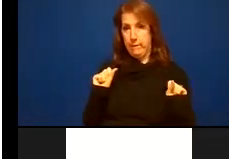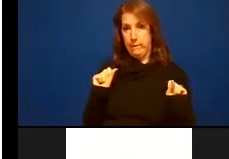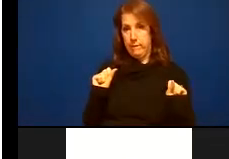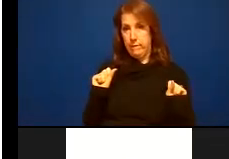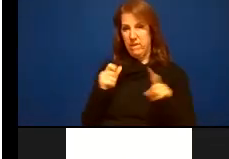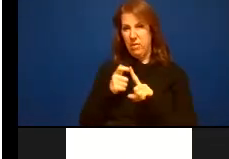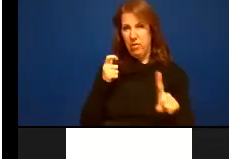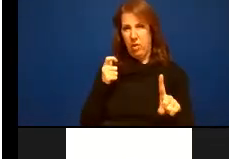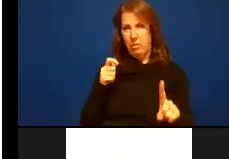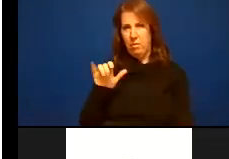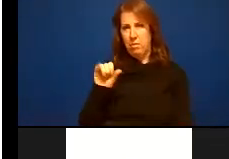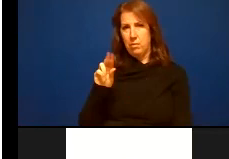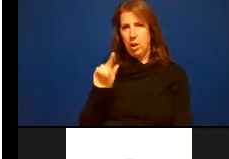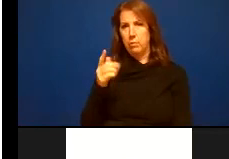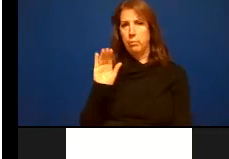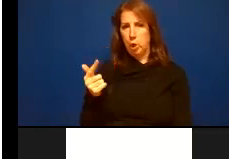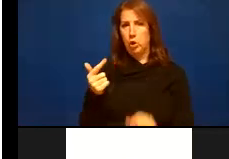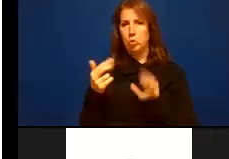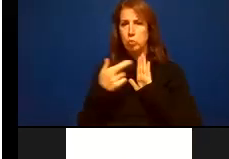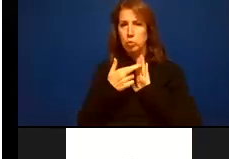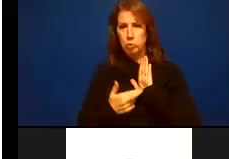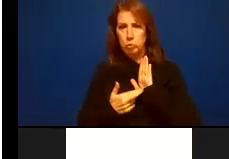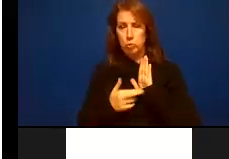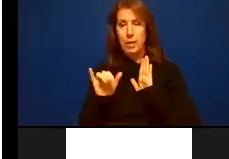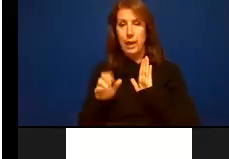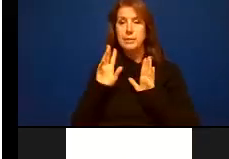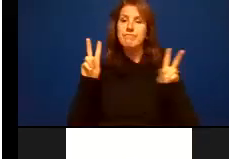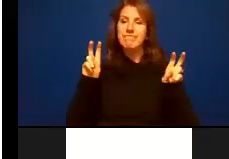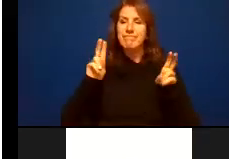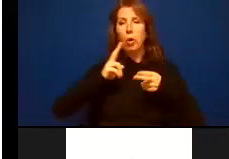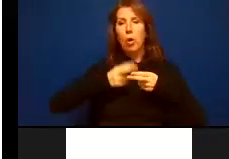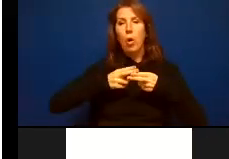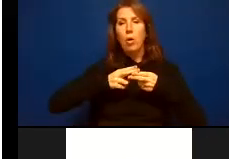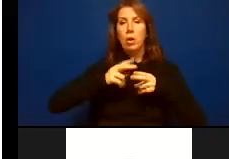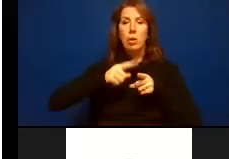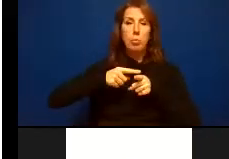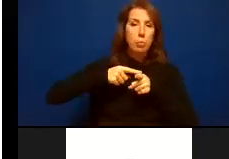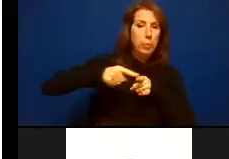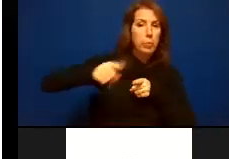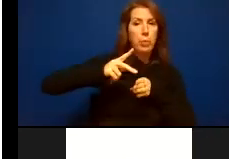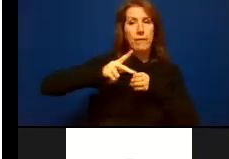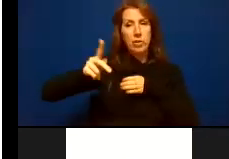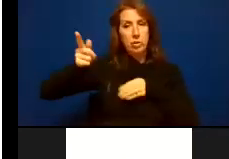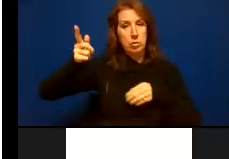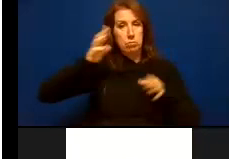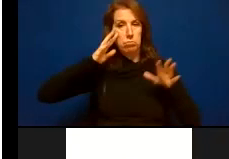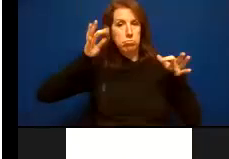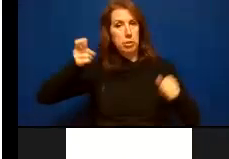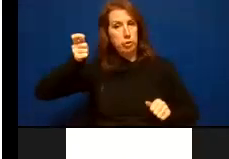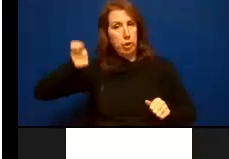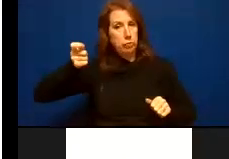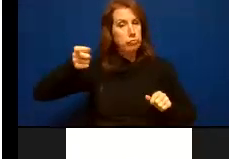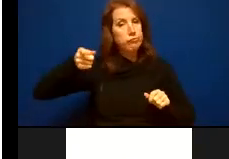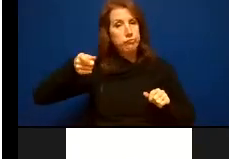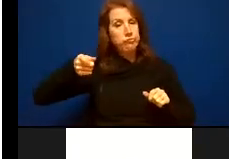Romeo standard. The standard typically is professional judgment. I would say in Massachusetts, there was I think a higher